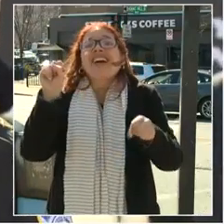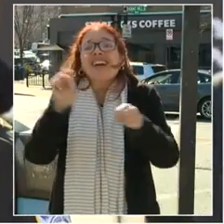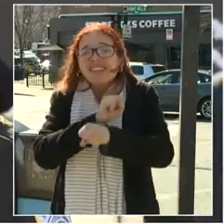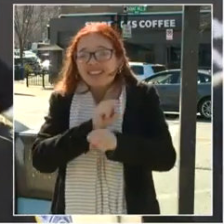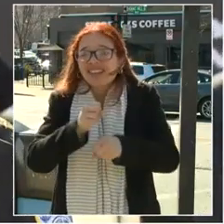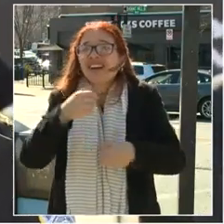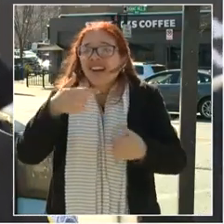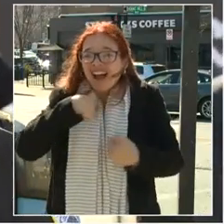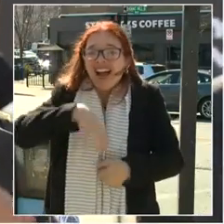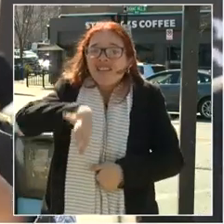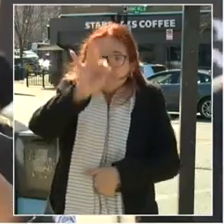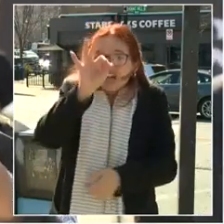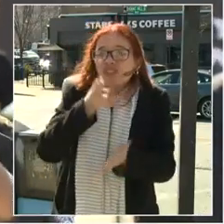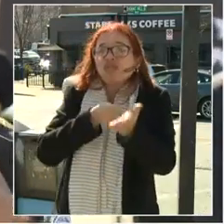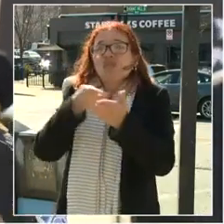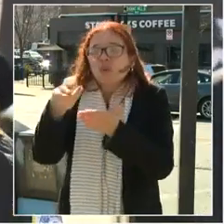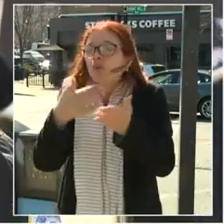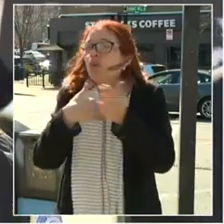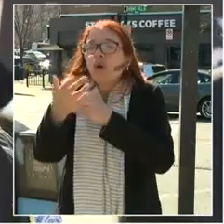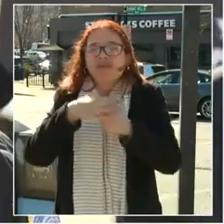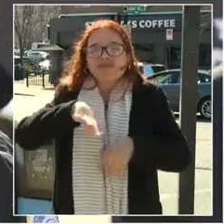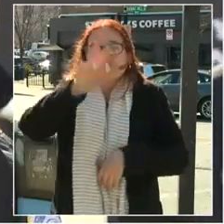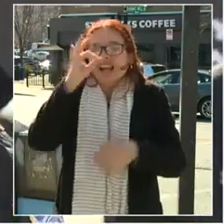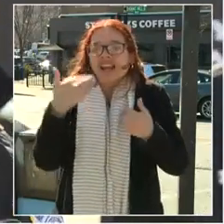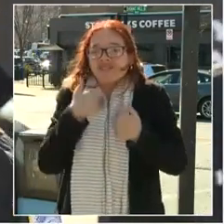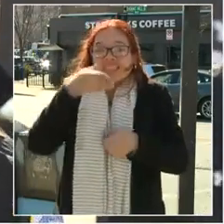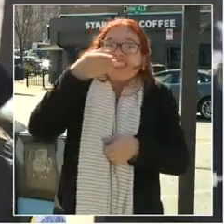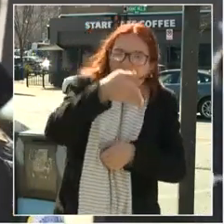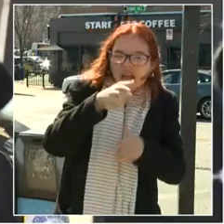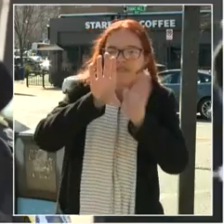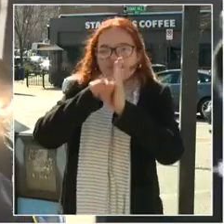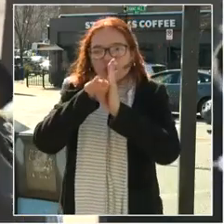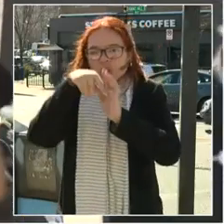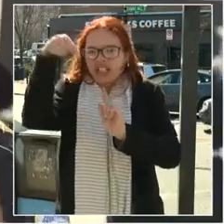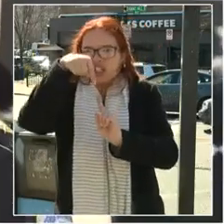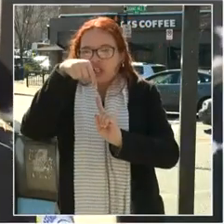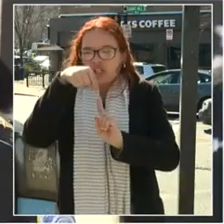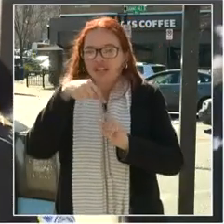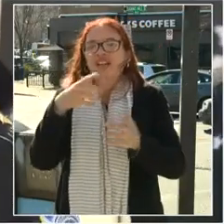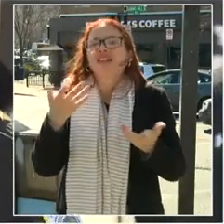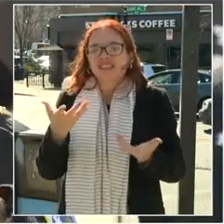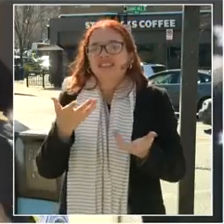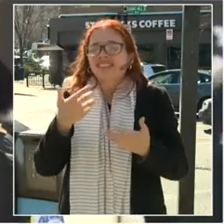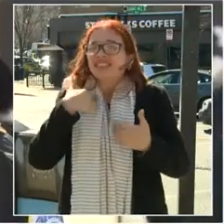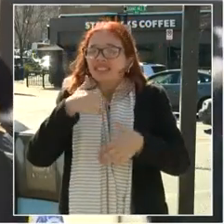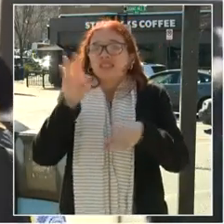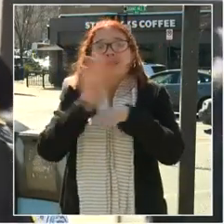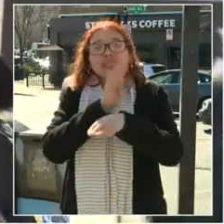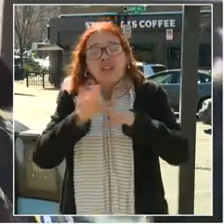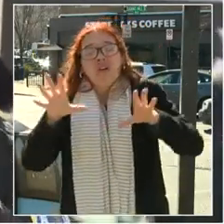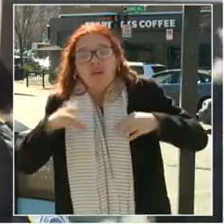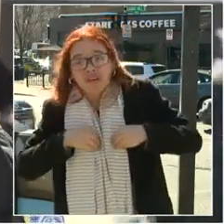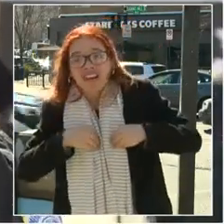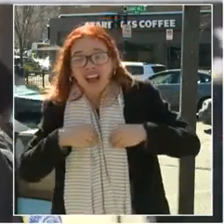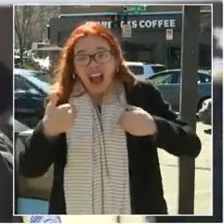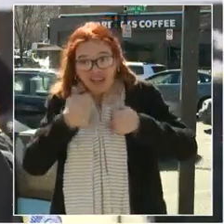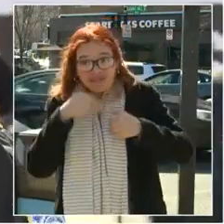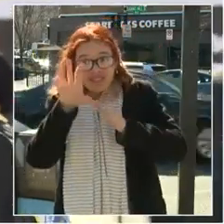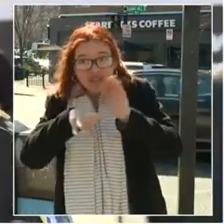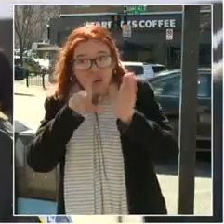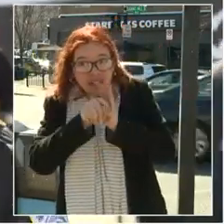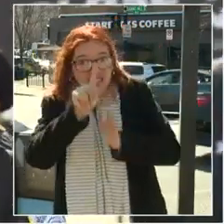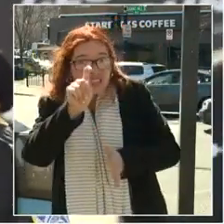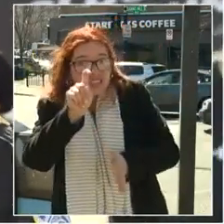respect to what we find in video. So to the extent that community members or business owners have video, I plead with